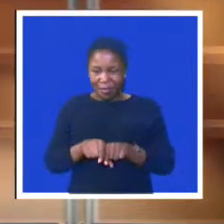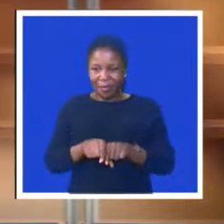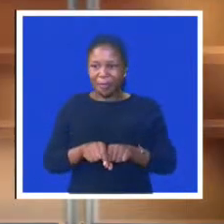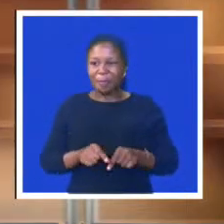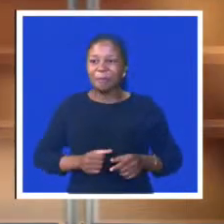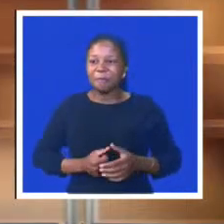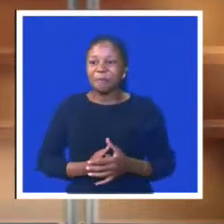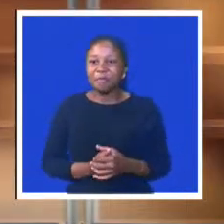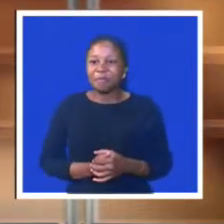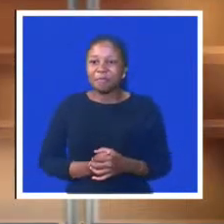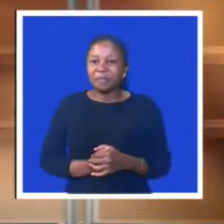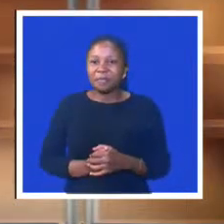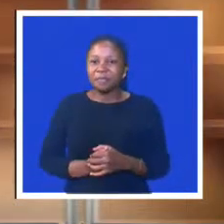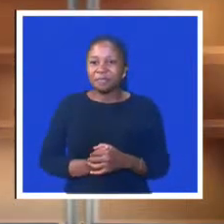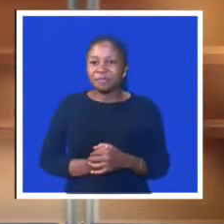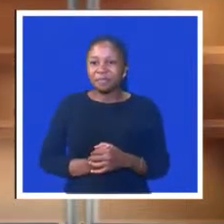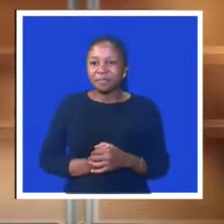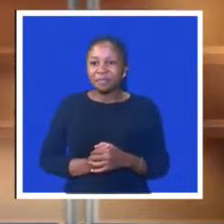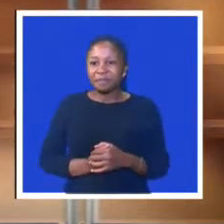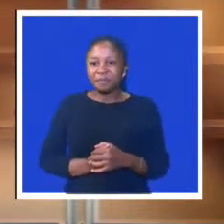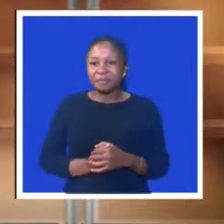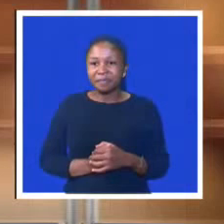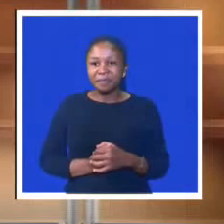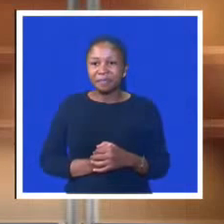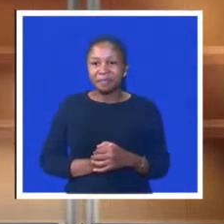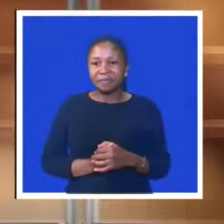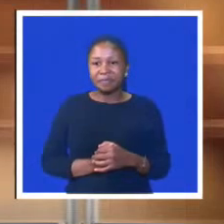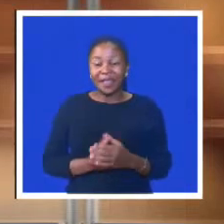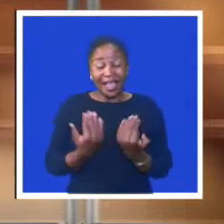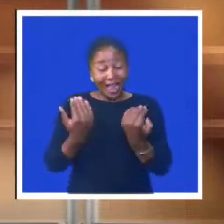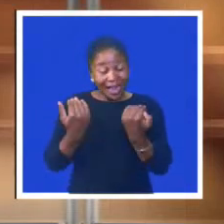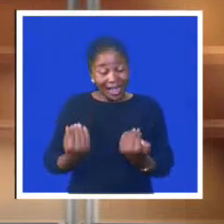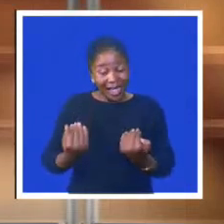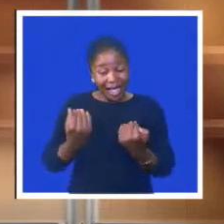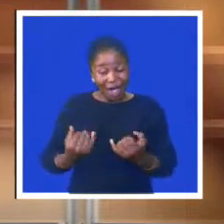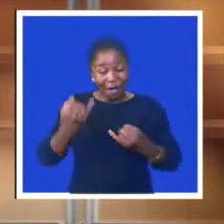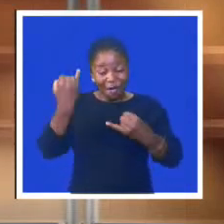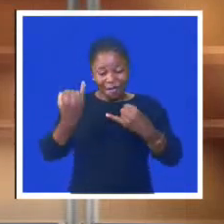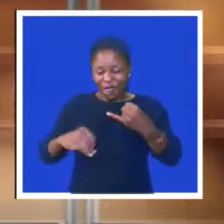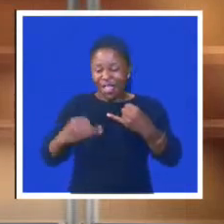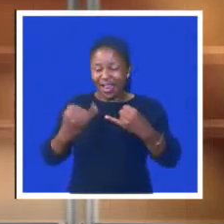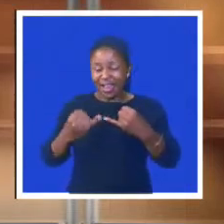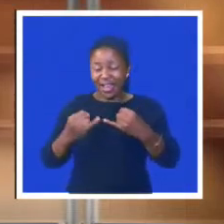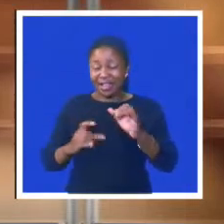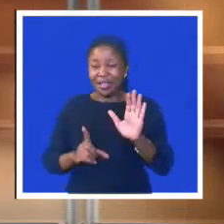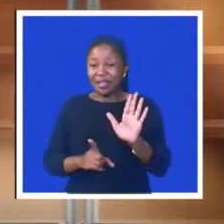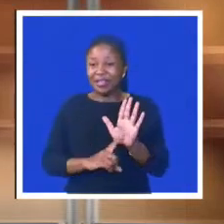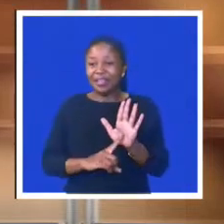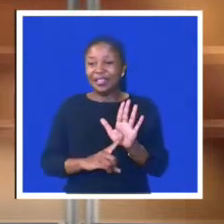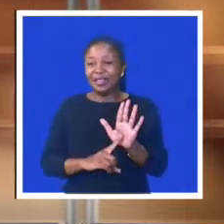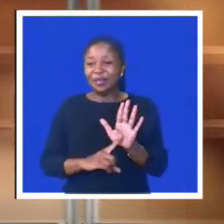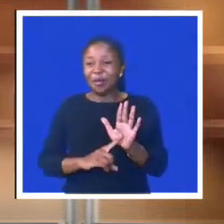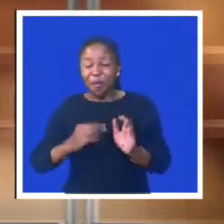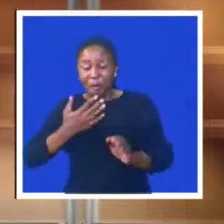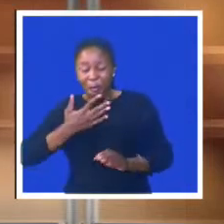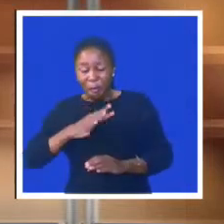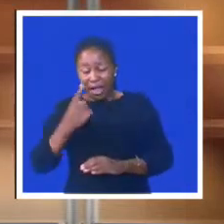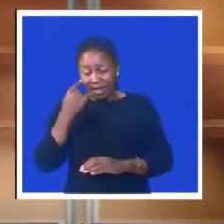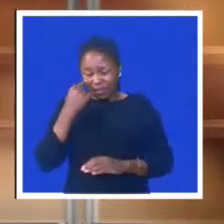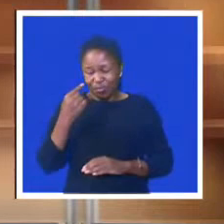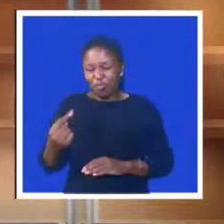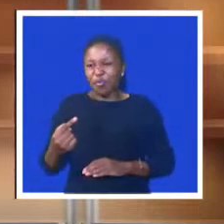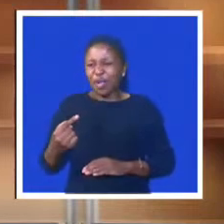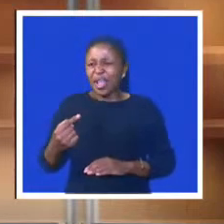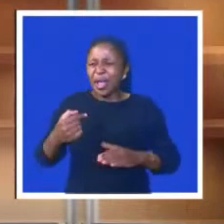That's correct, Elena. Let us move on to our final example, where we'll be looking into the preposition